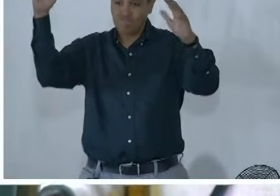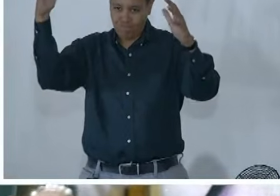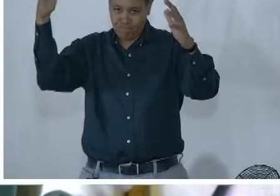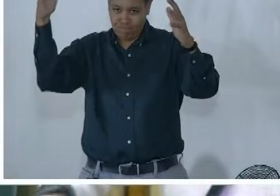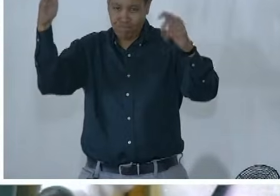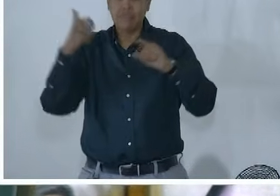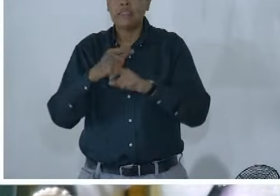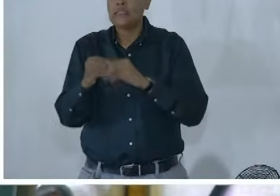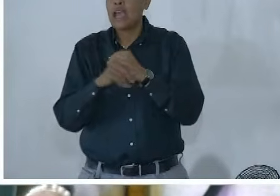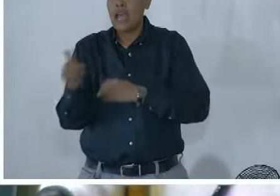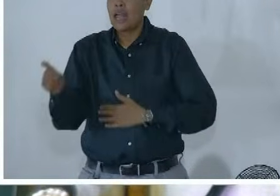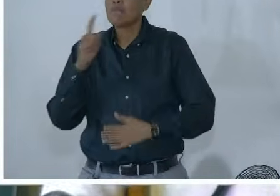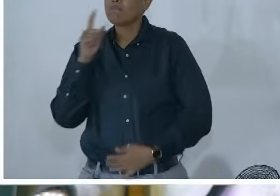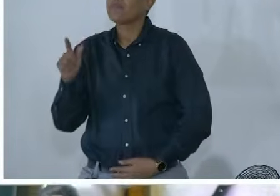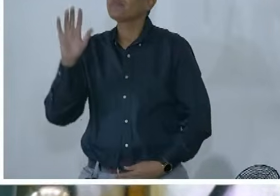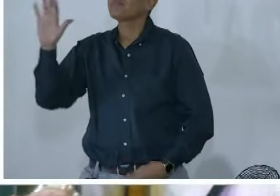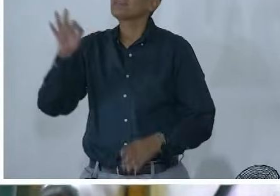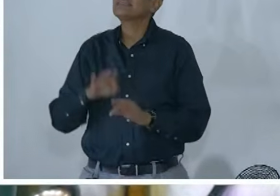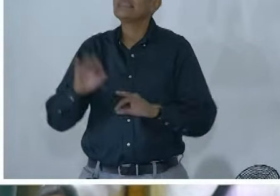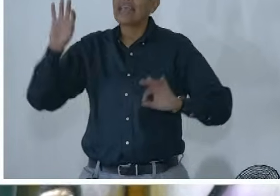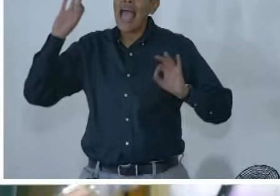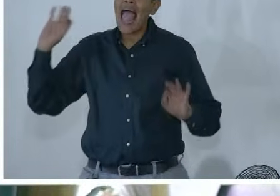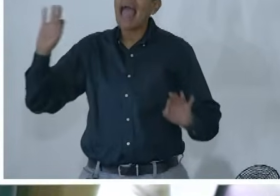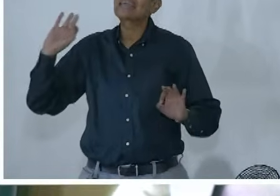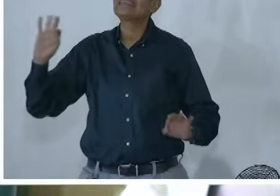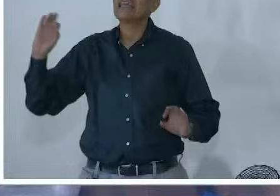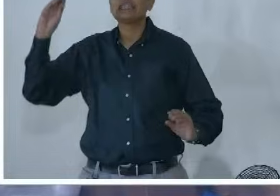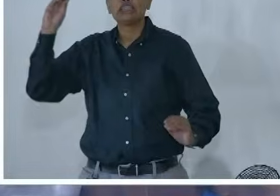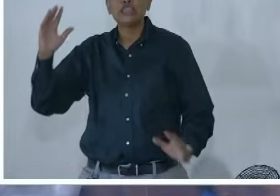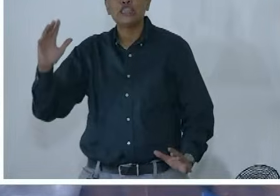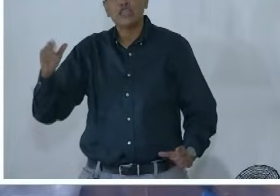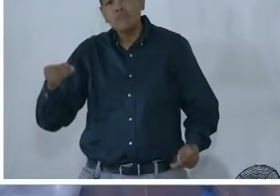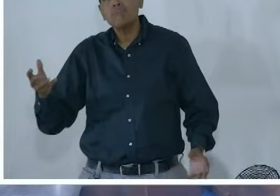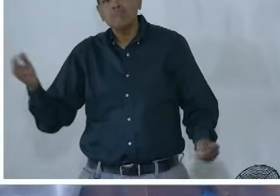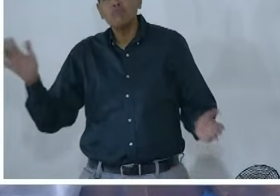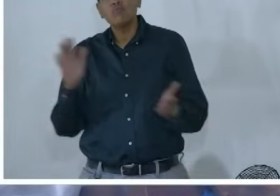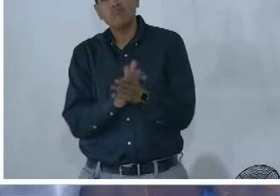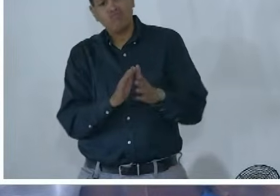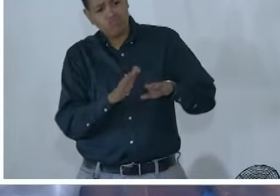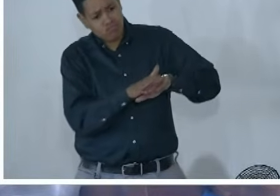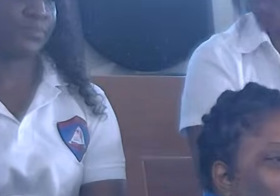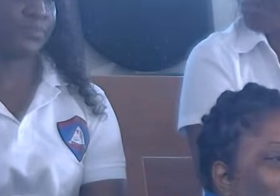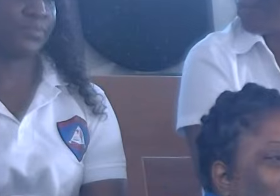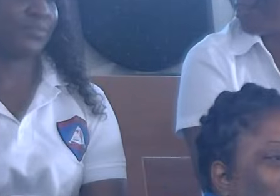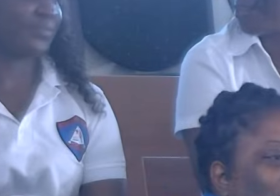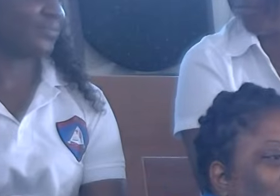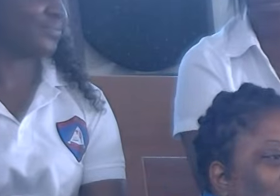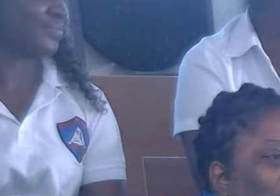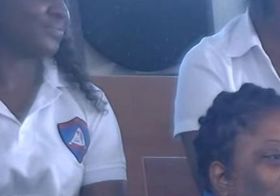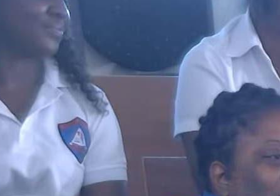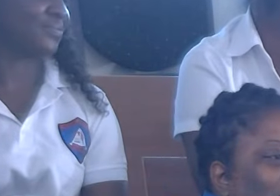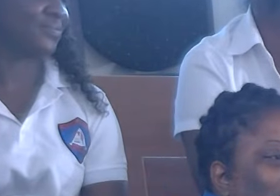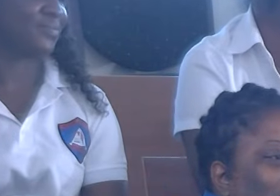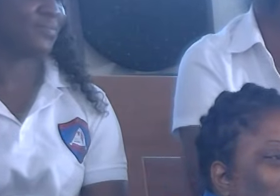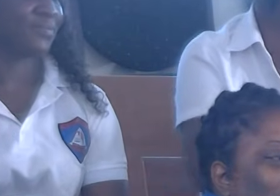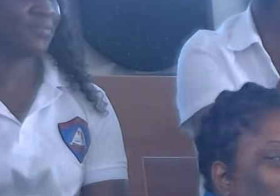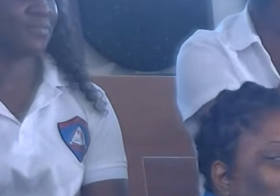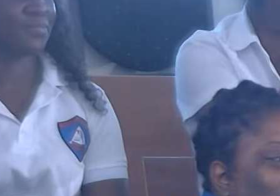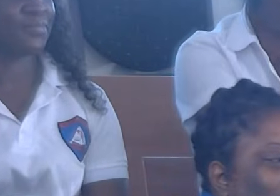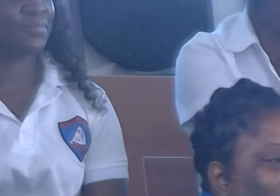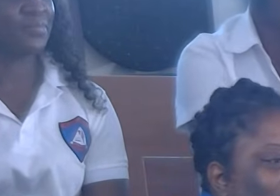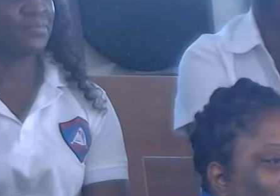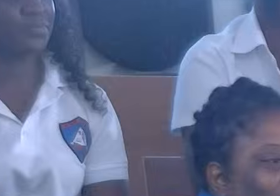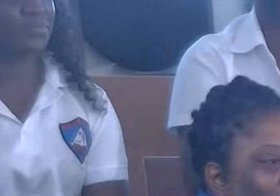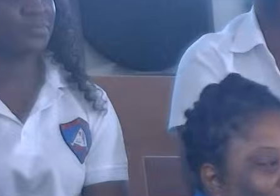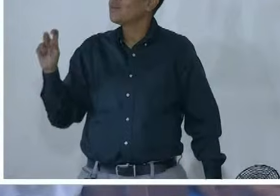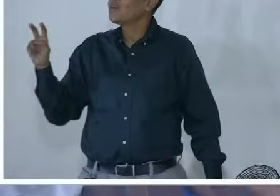Have produced some excellent teachers. Excellent teachers. I see Member Malahoo Fort beaming